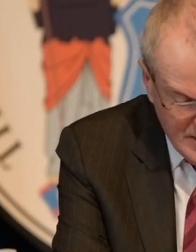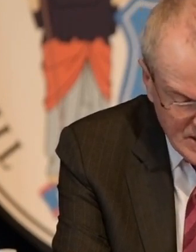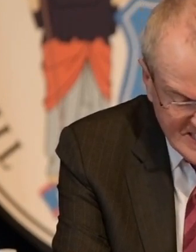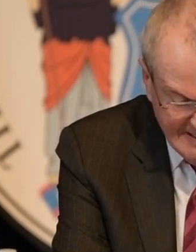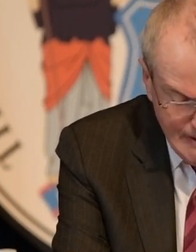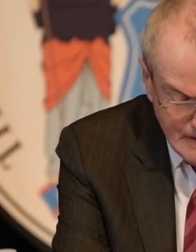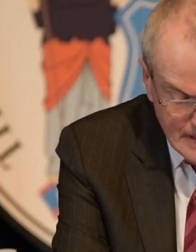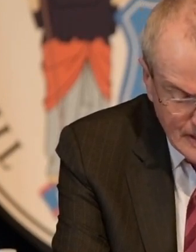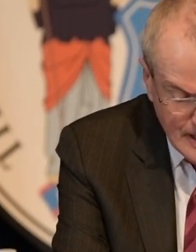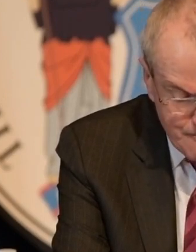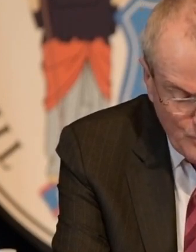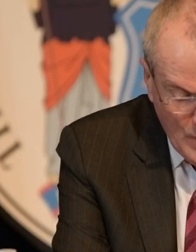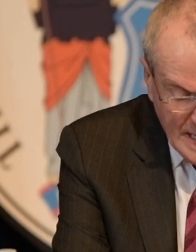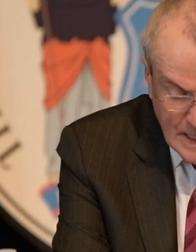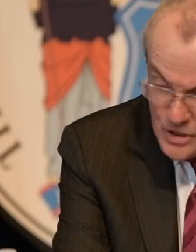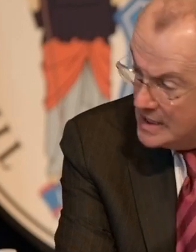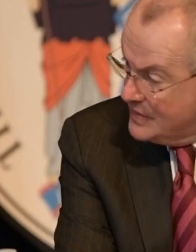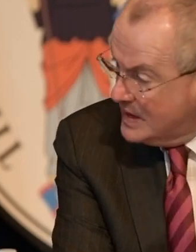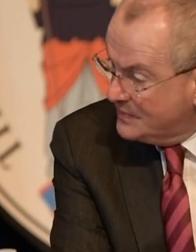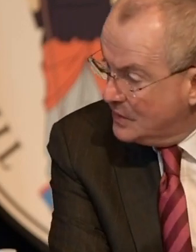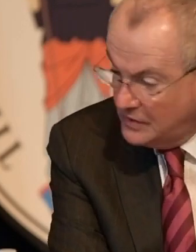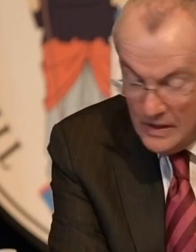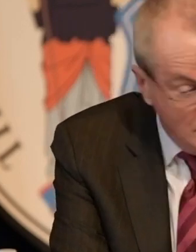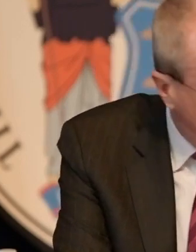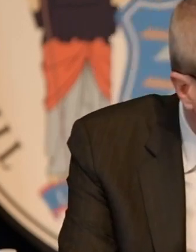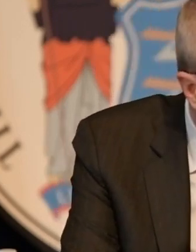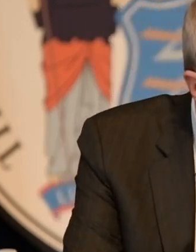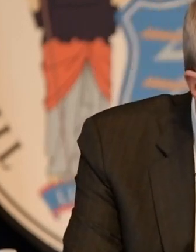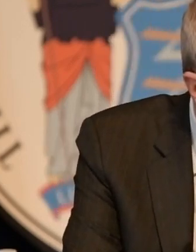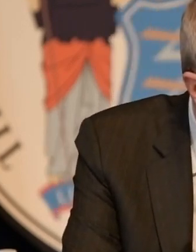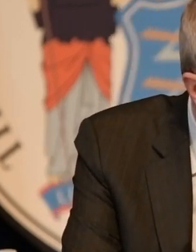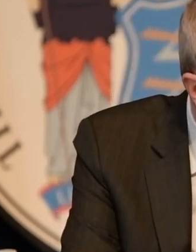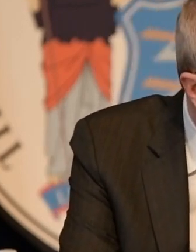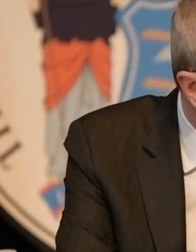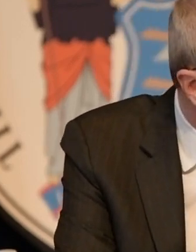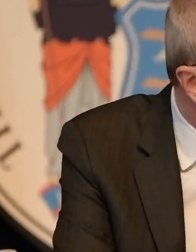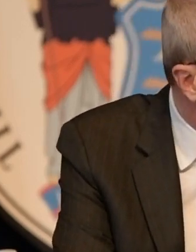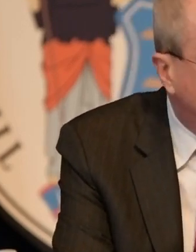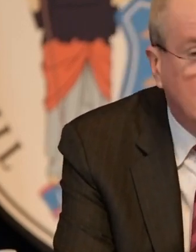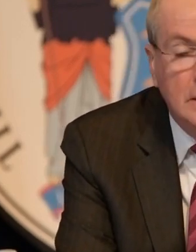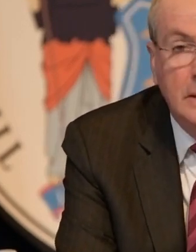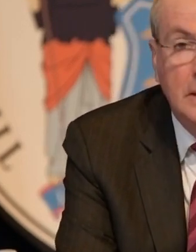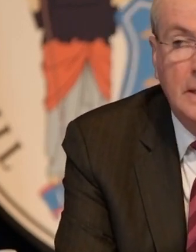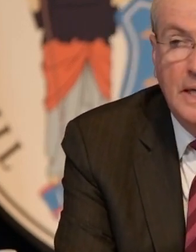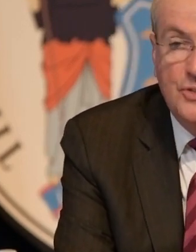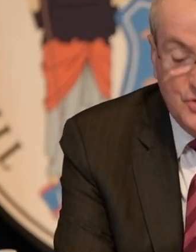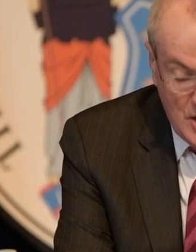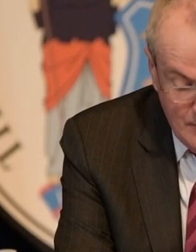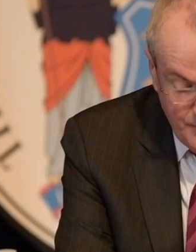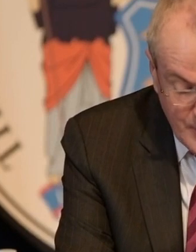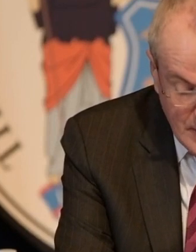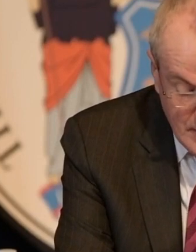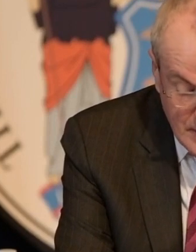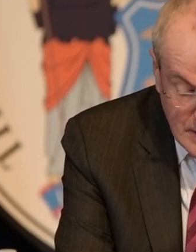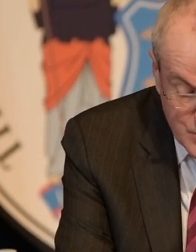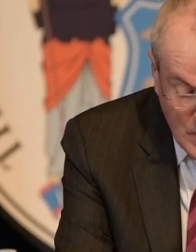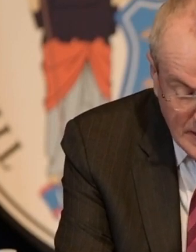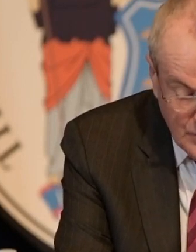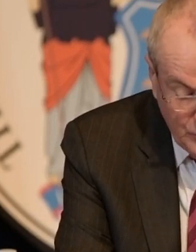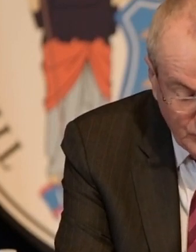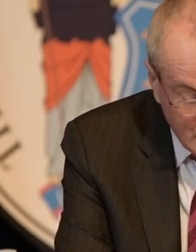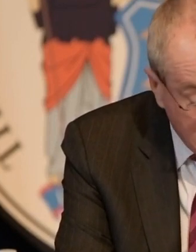knows the best. We had a good, I thought, folks, a good video call with the Vice President and his team,